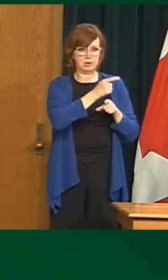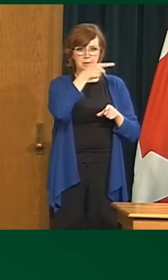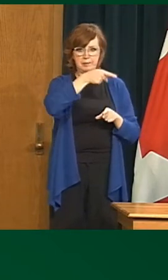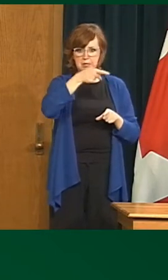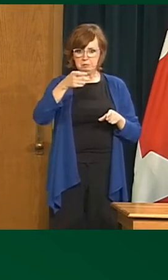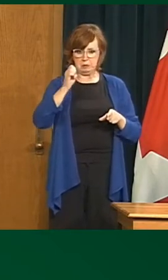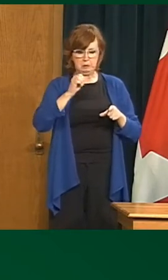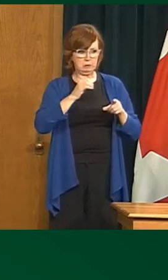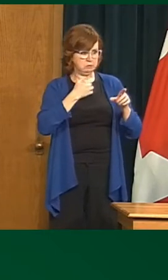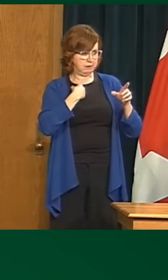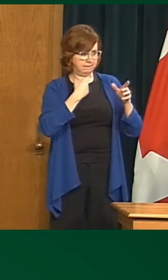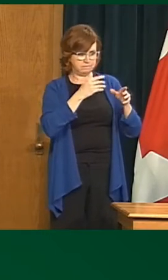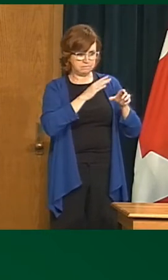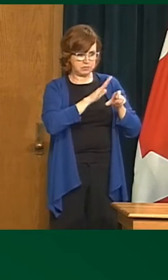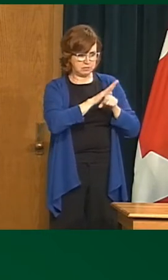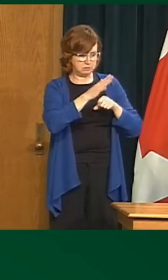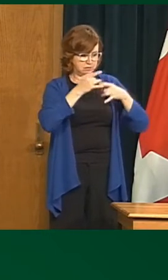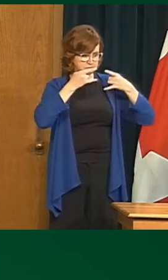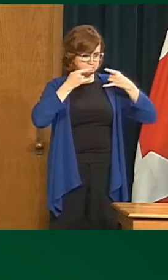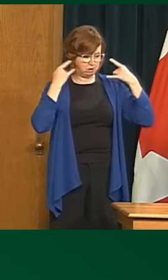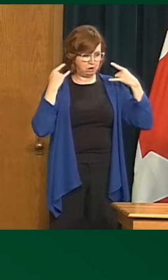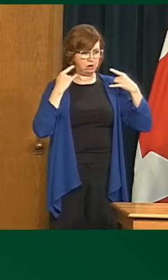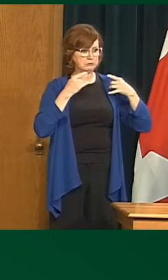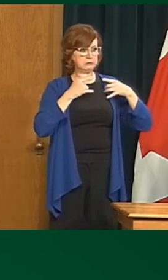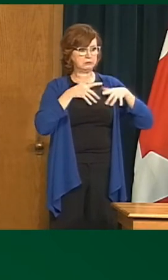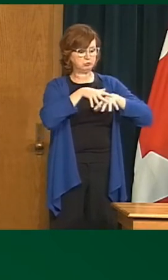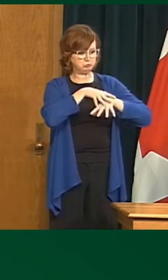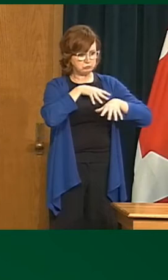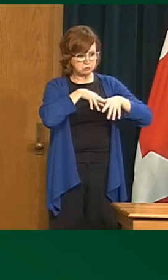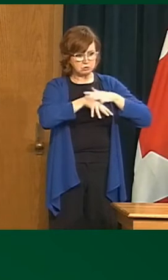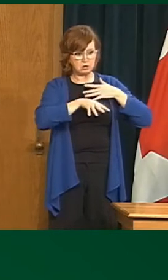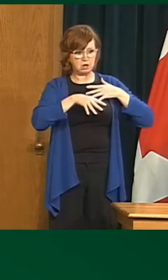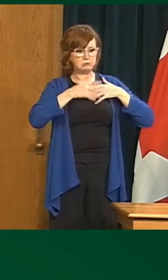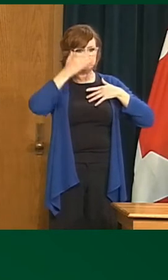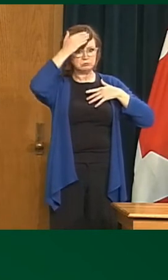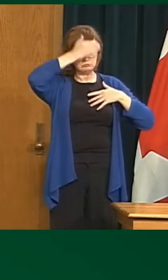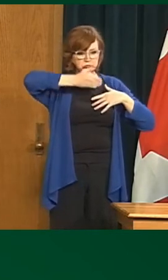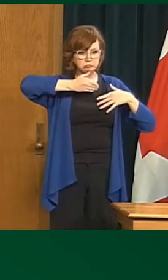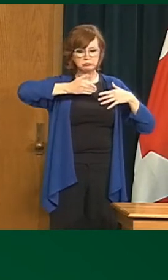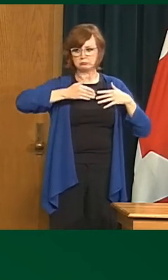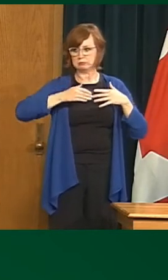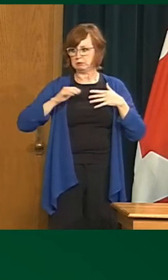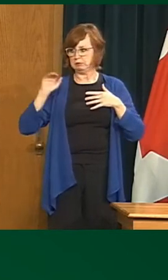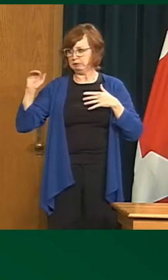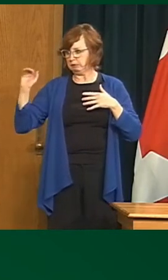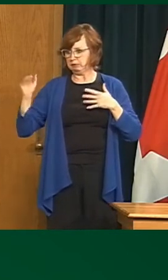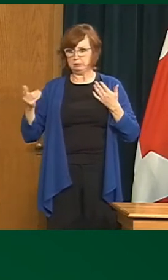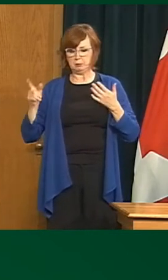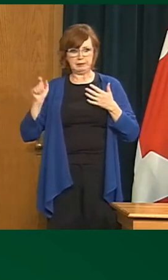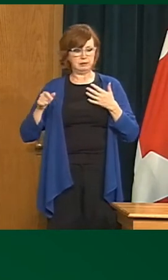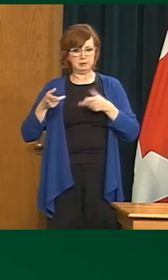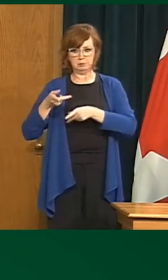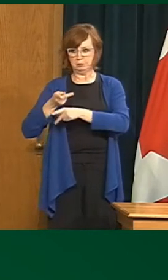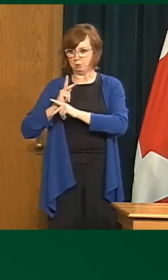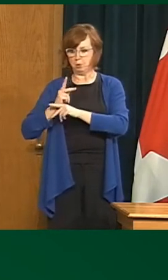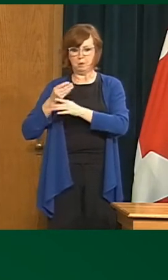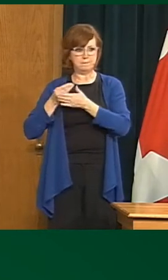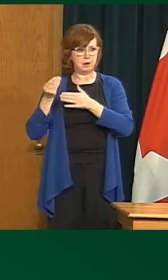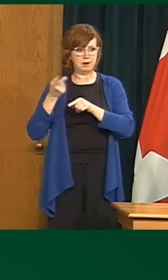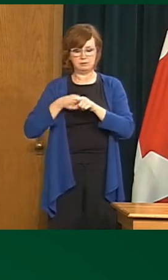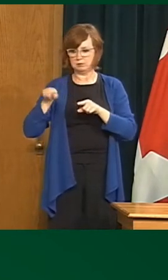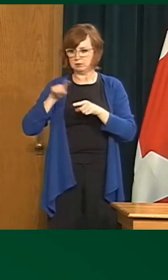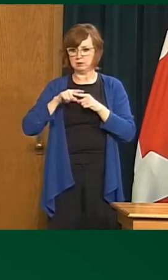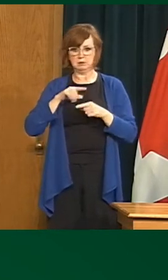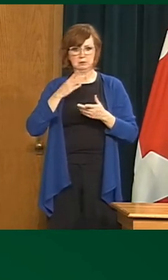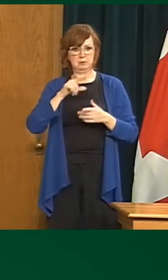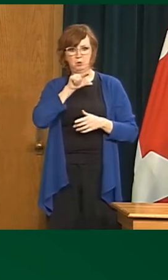to access that PPE equipment from other areas of the world. There's been challenges sometimes with the quality of the product that's been supplied,